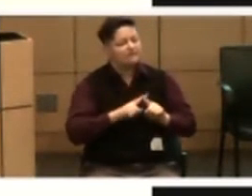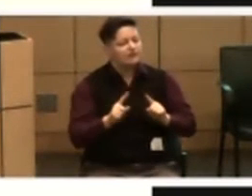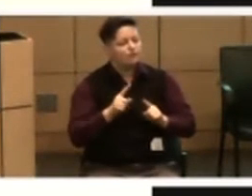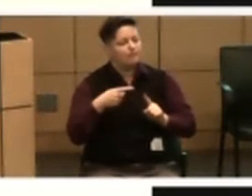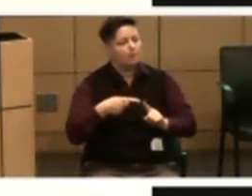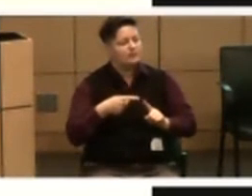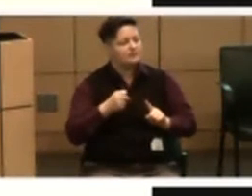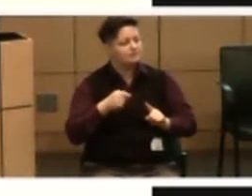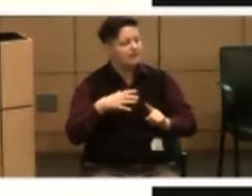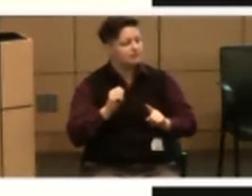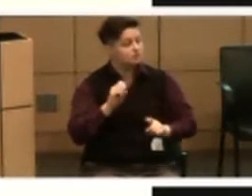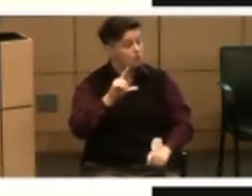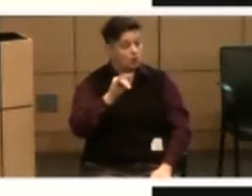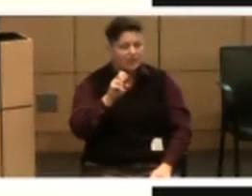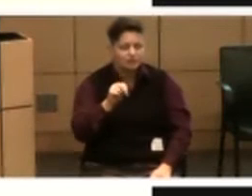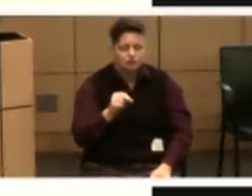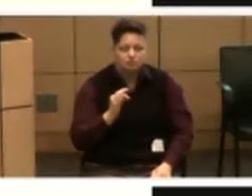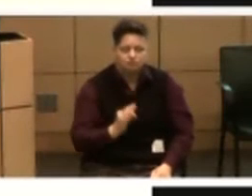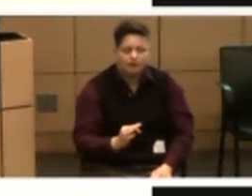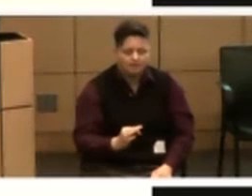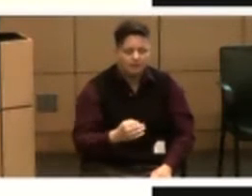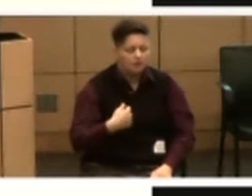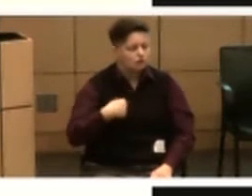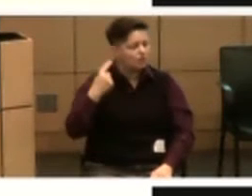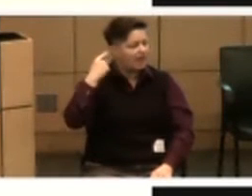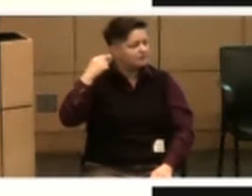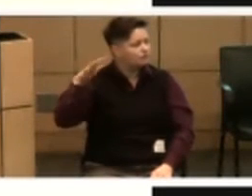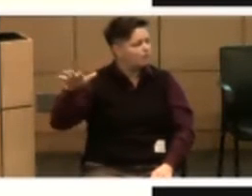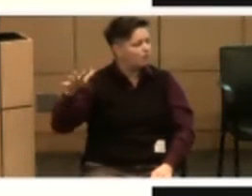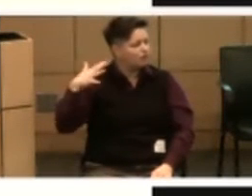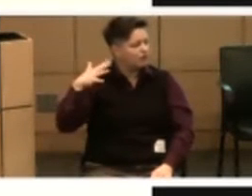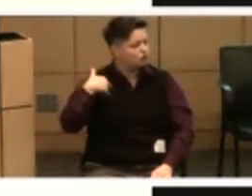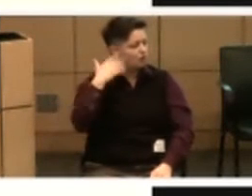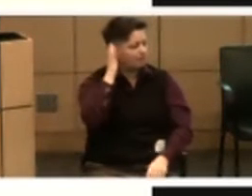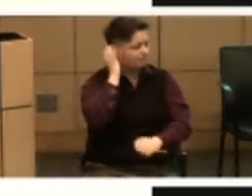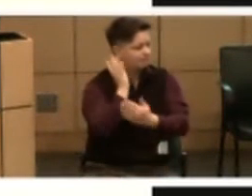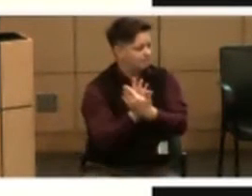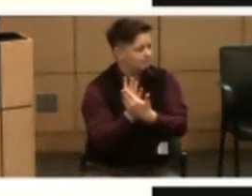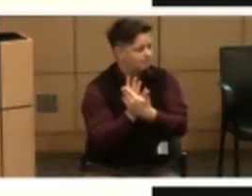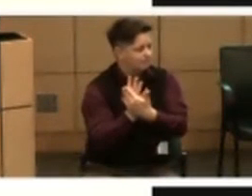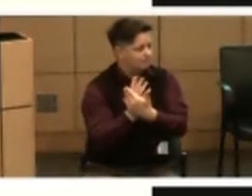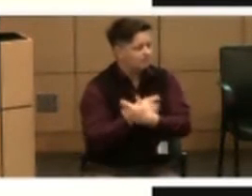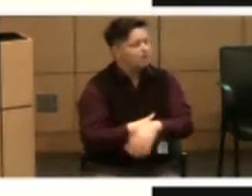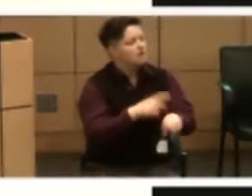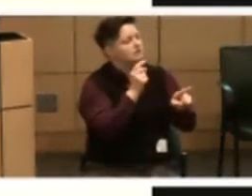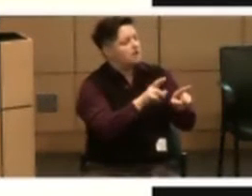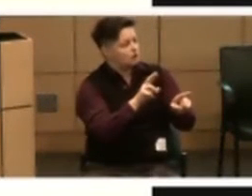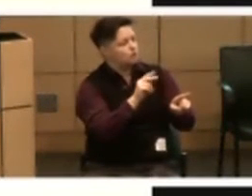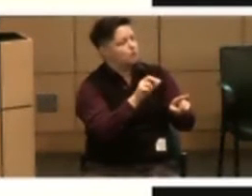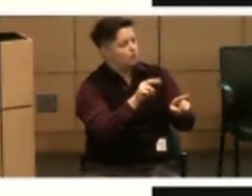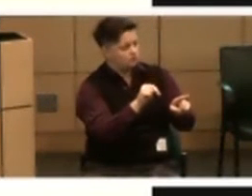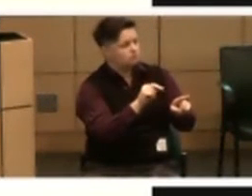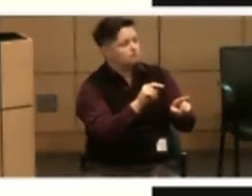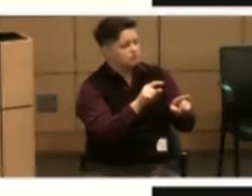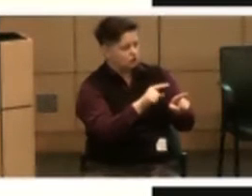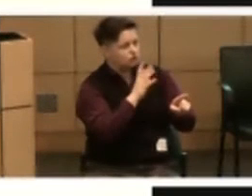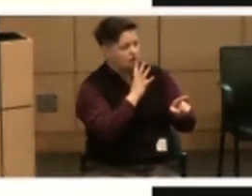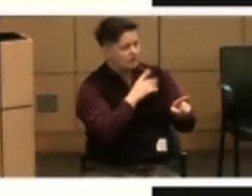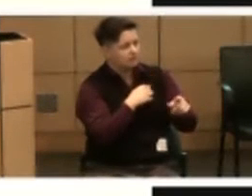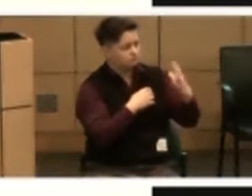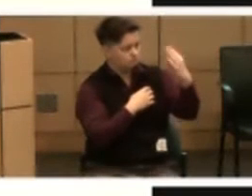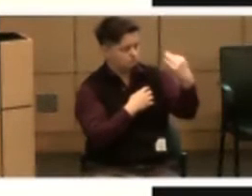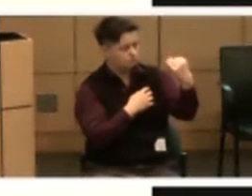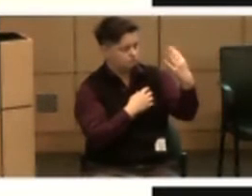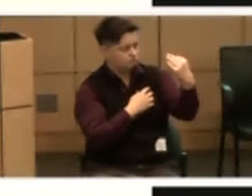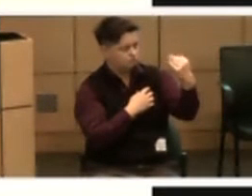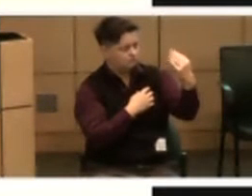determine that, you can say, okay, well, that came from there. That belongs to the background. Dr. Norton's talking, and she's here, and I have these cues. I'm going to associate